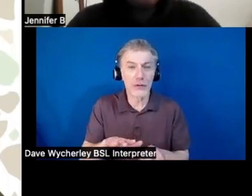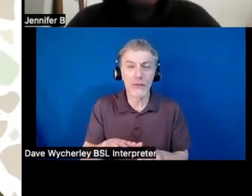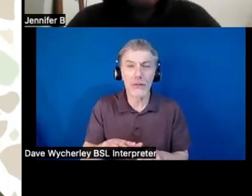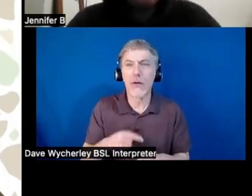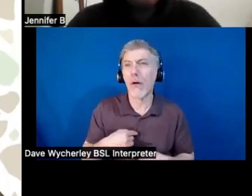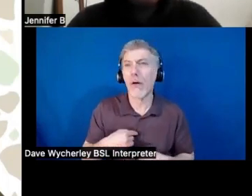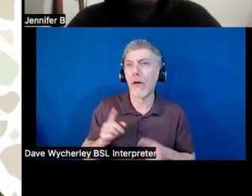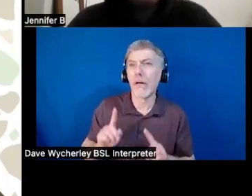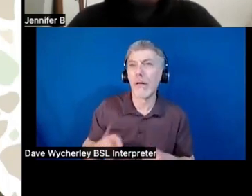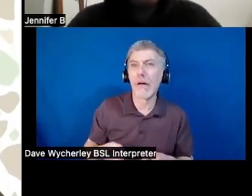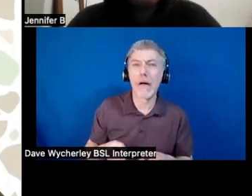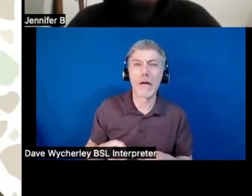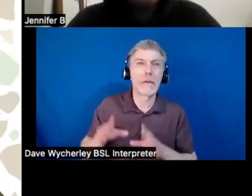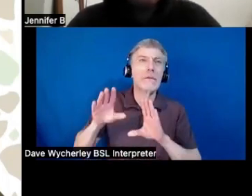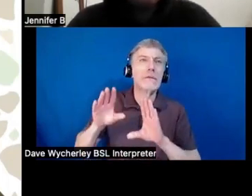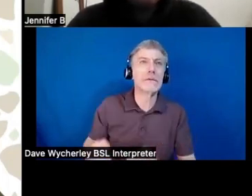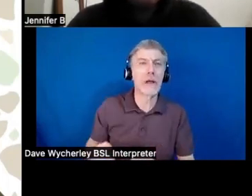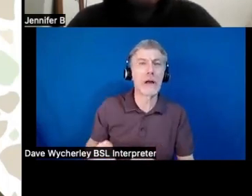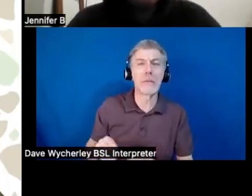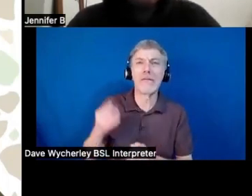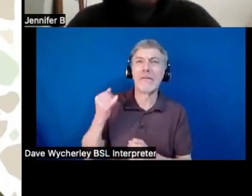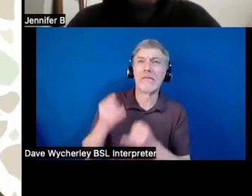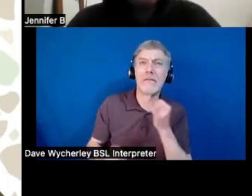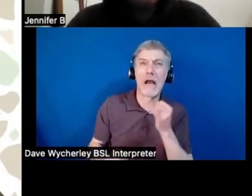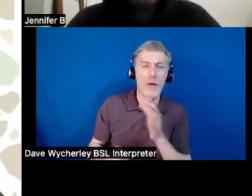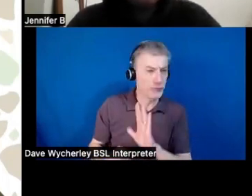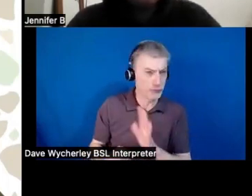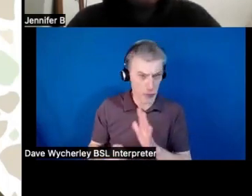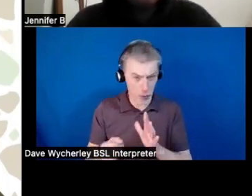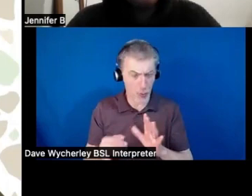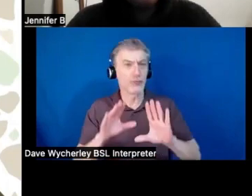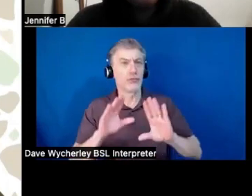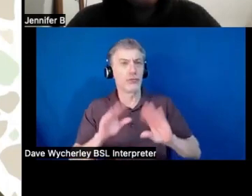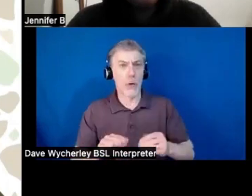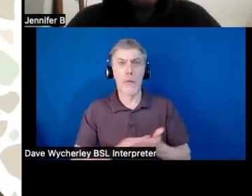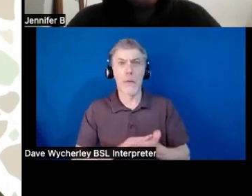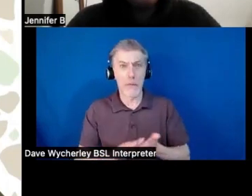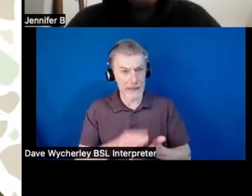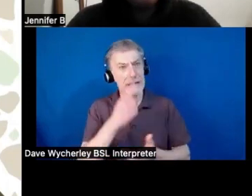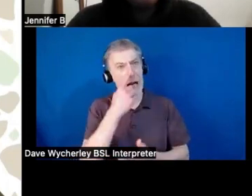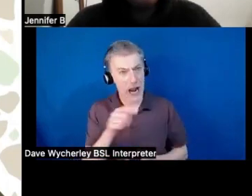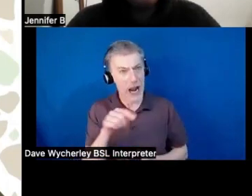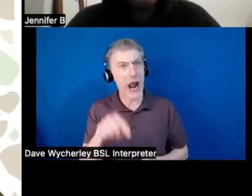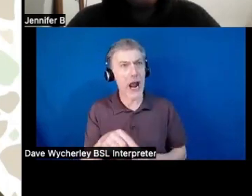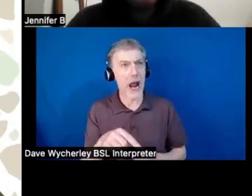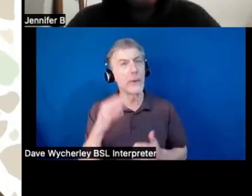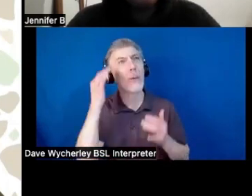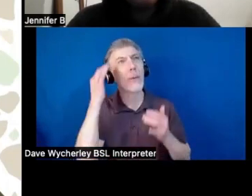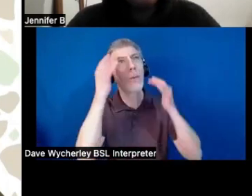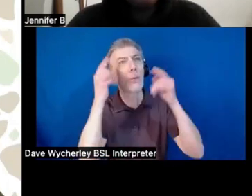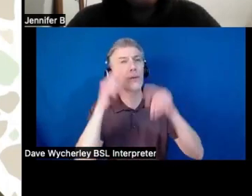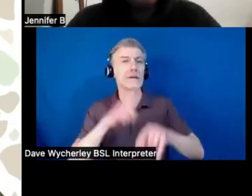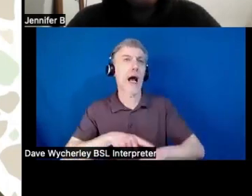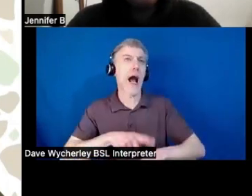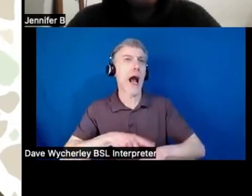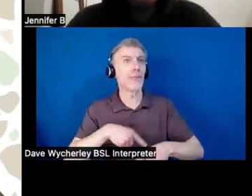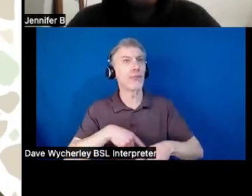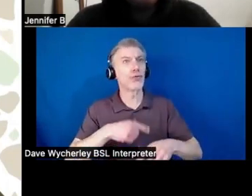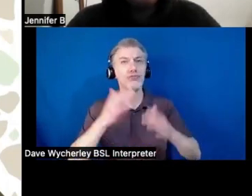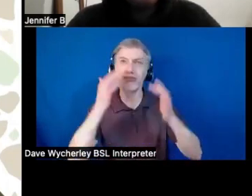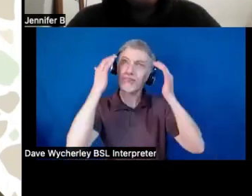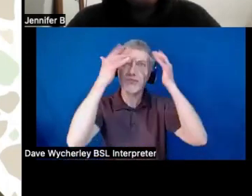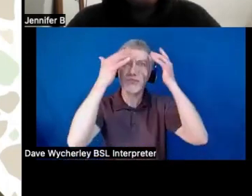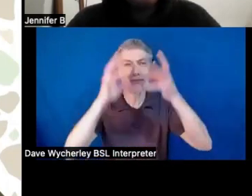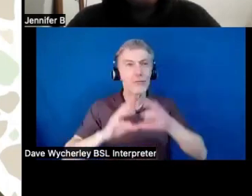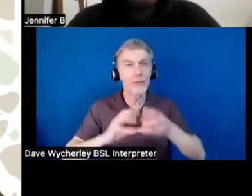a broken part of our methodology, but a break in our methodology that is key to the whole thing kind of working. I